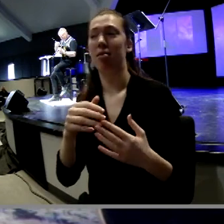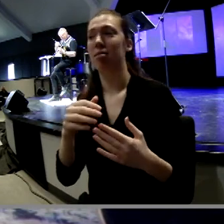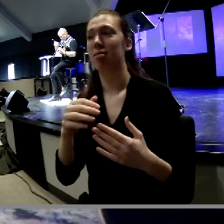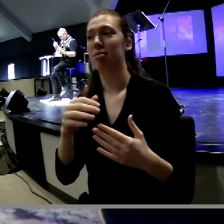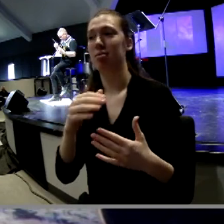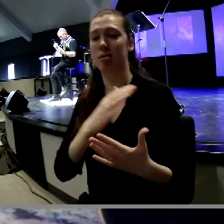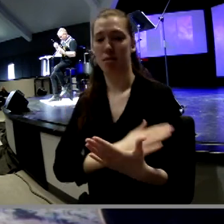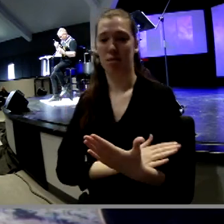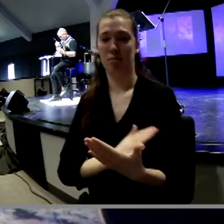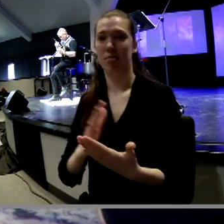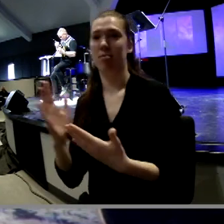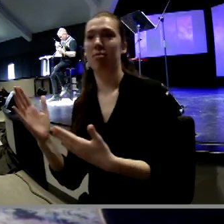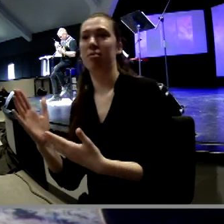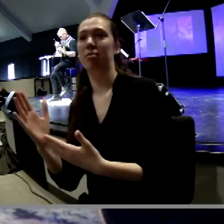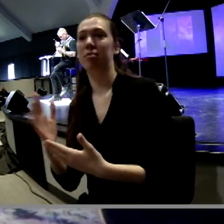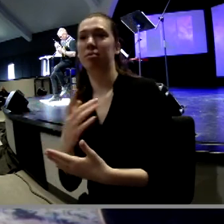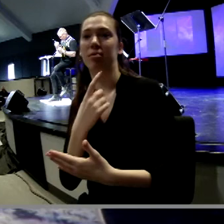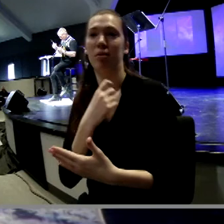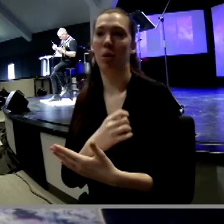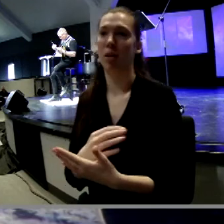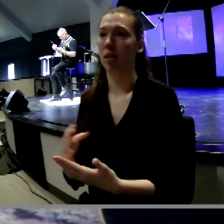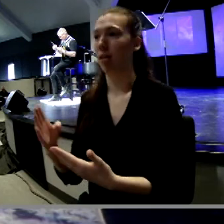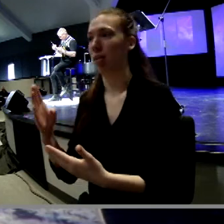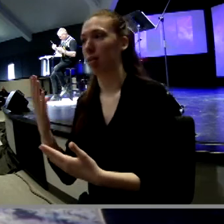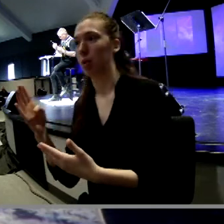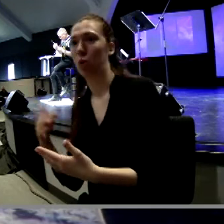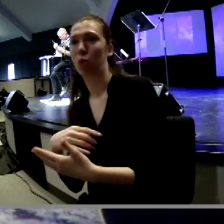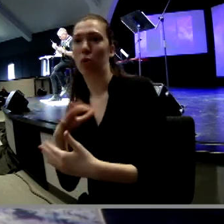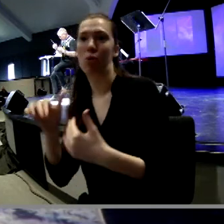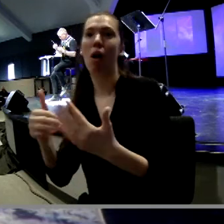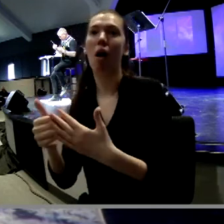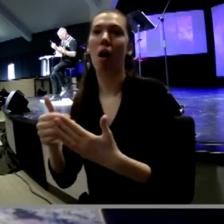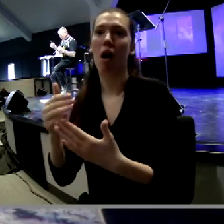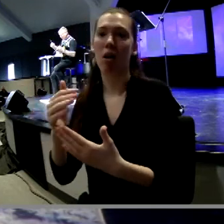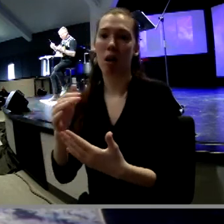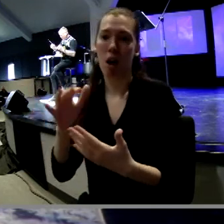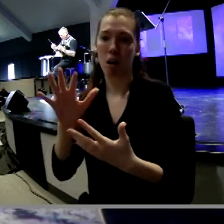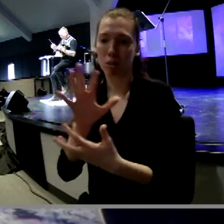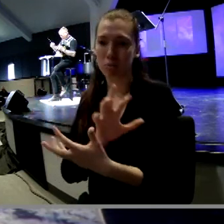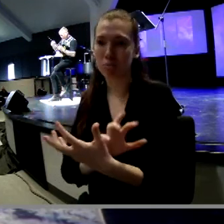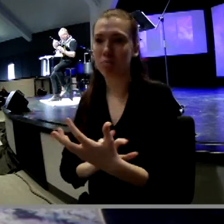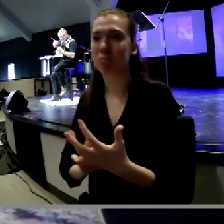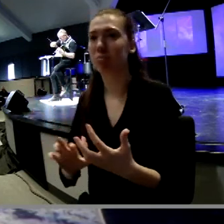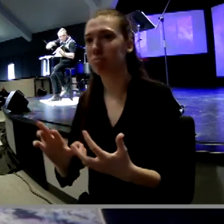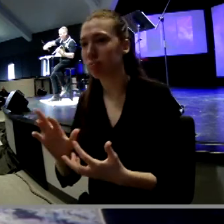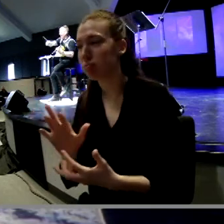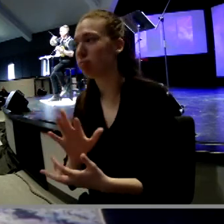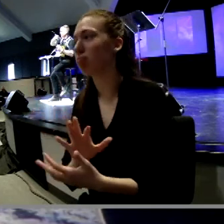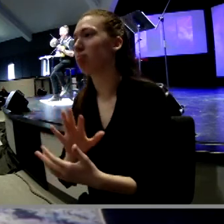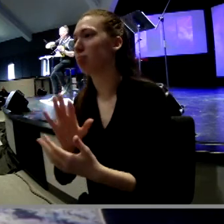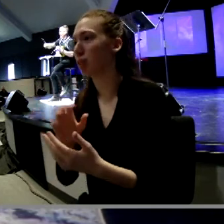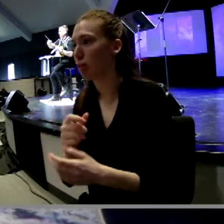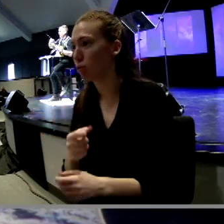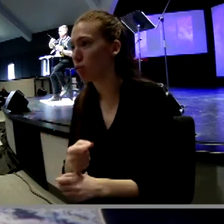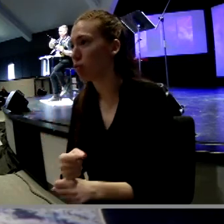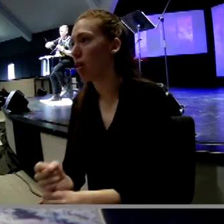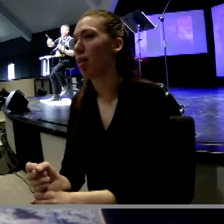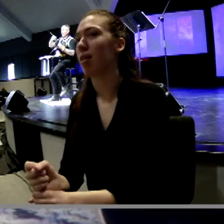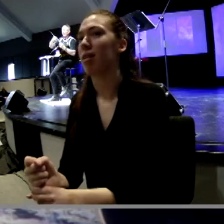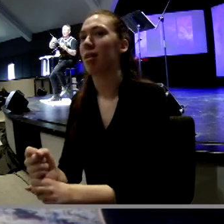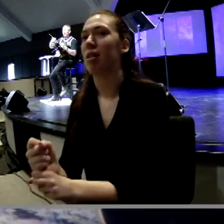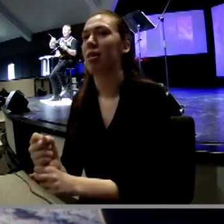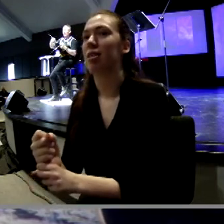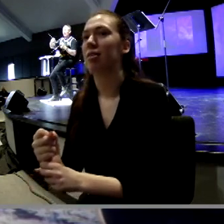every single color starts to mold together, and you can create an entire